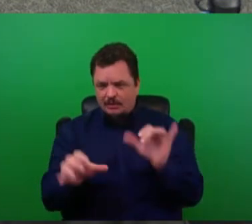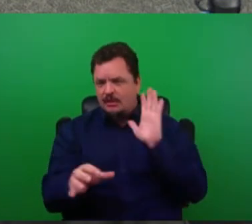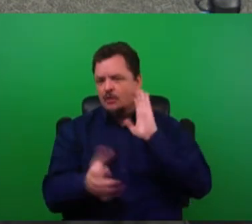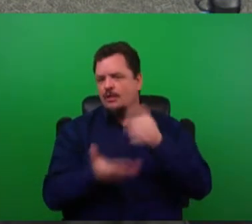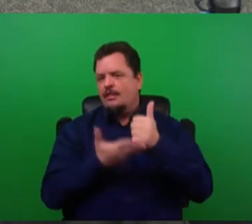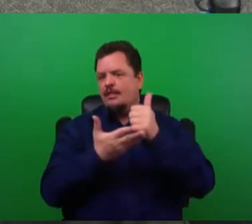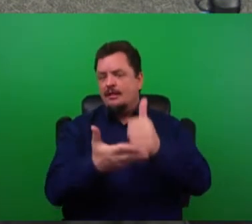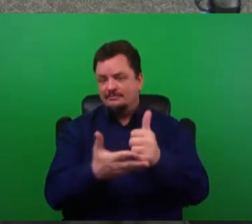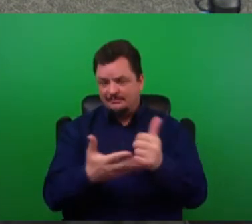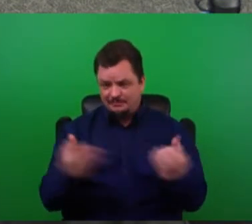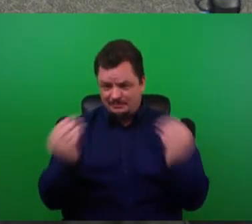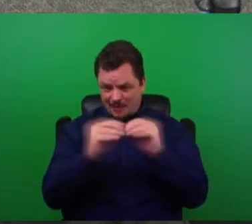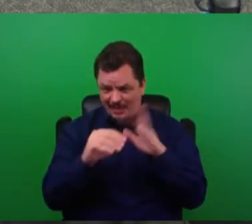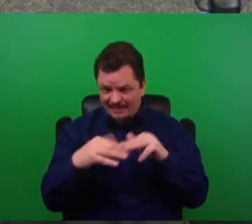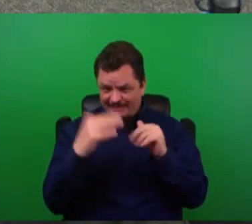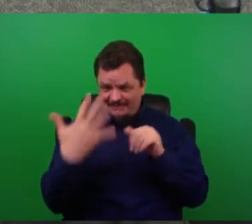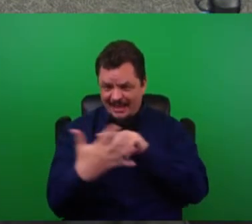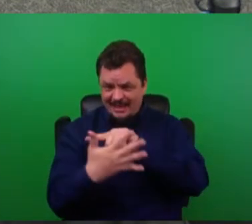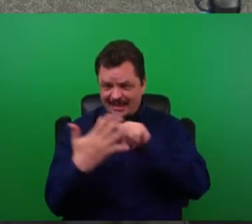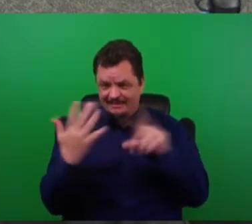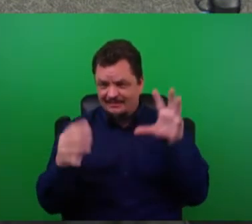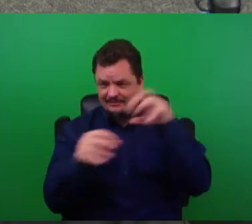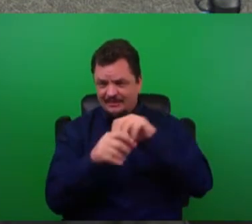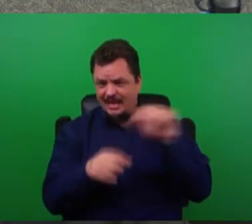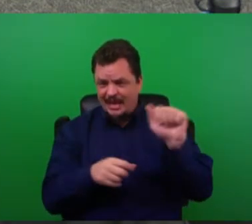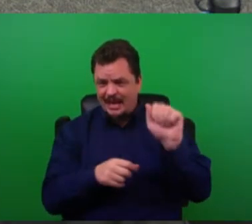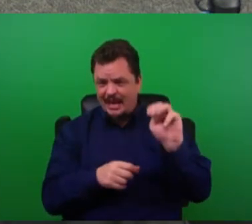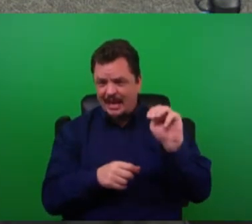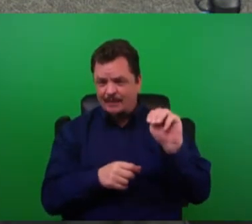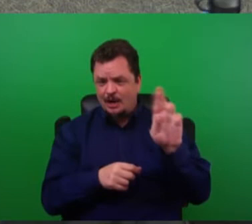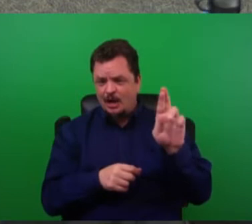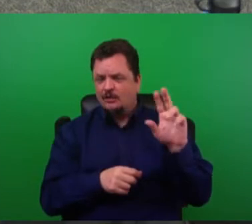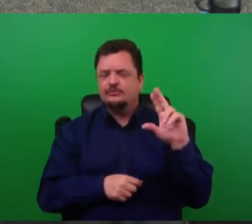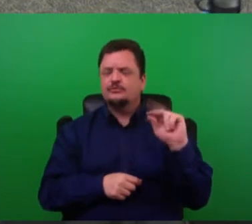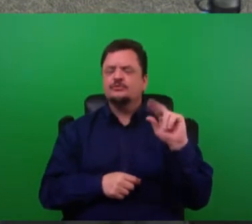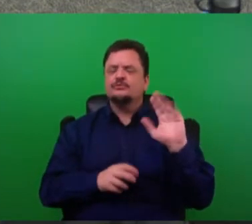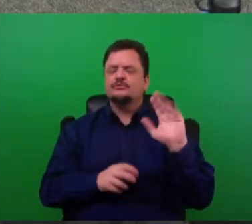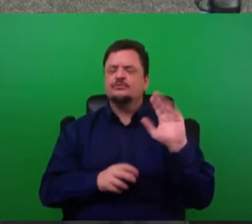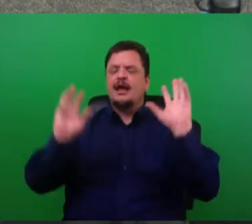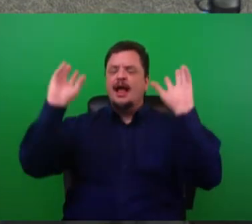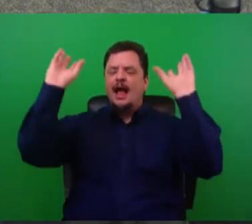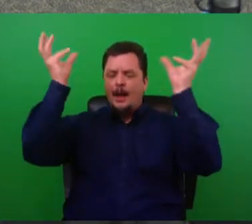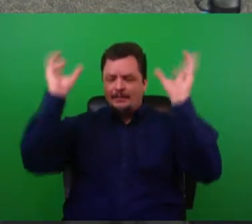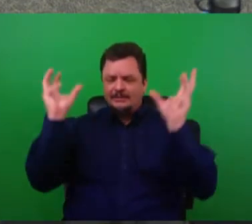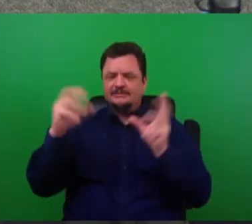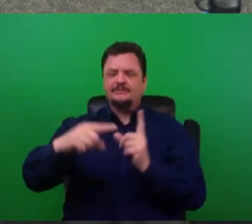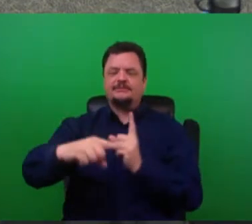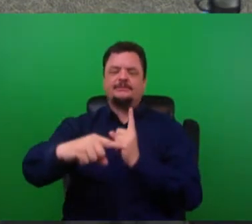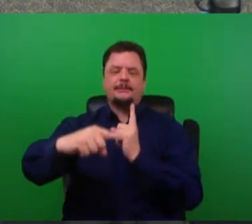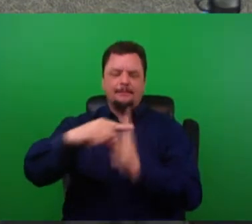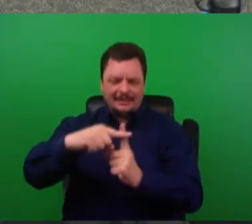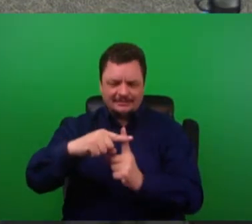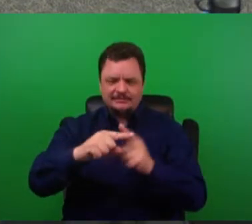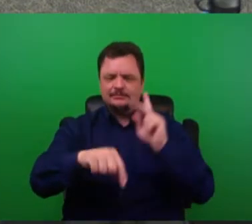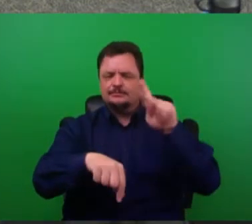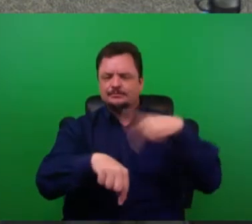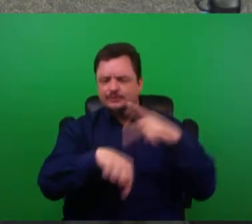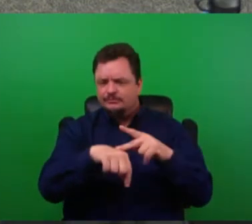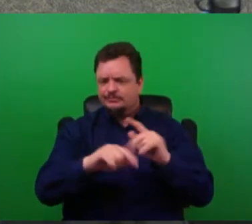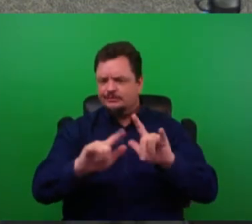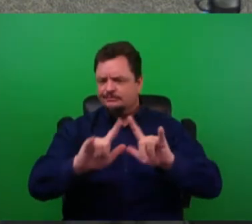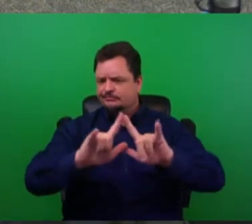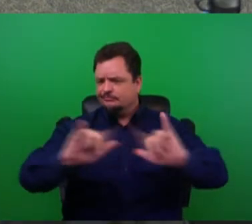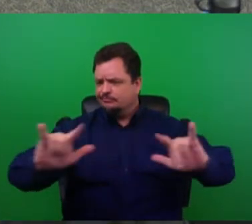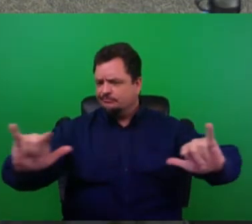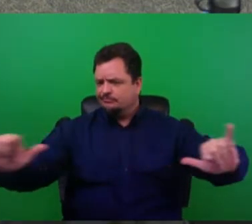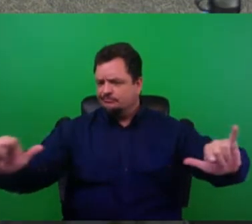or is it a total of 5? No, it'd be a total of 5, but I think one of those early cases, we didn't have it on site, so we were reliant